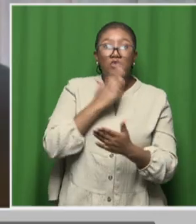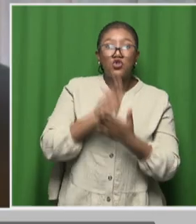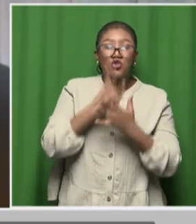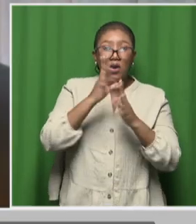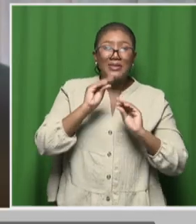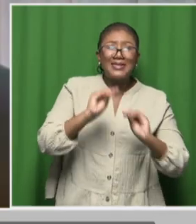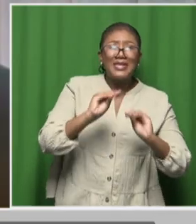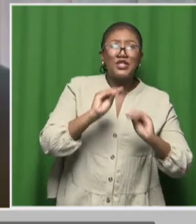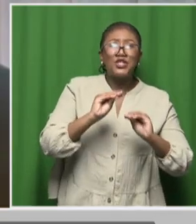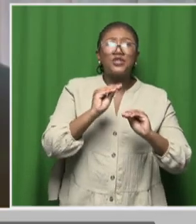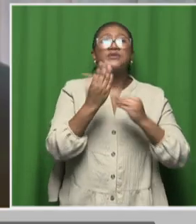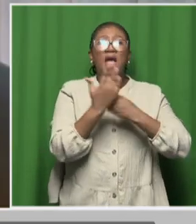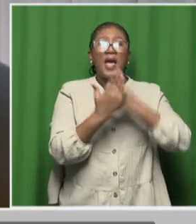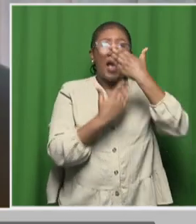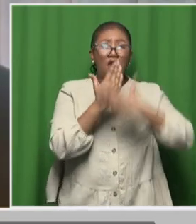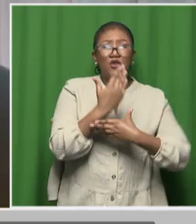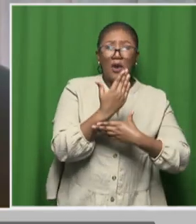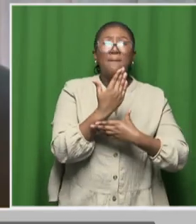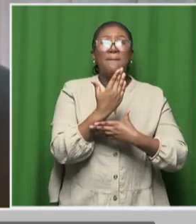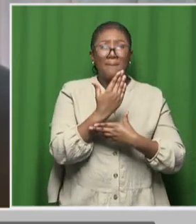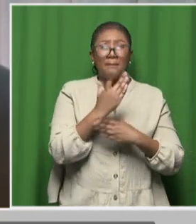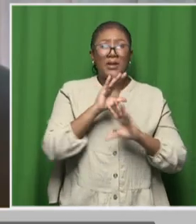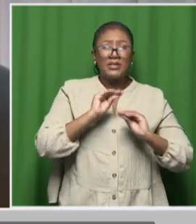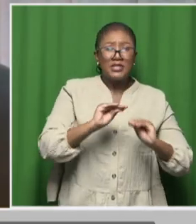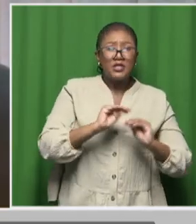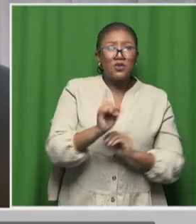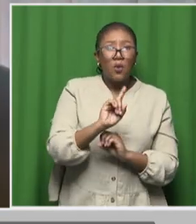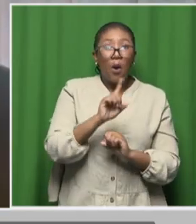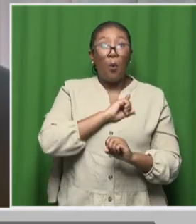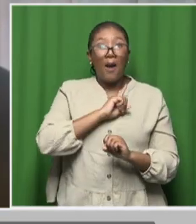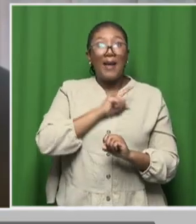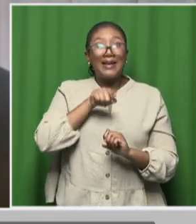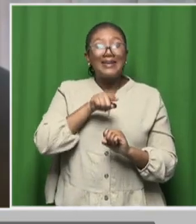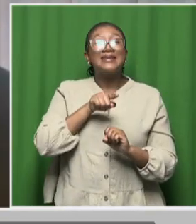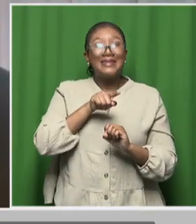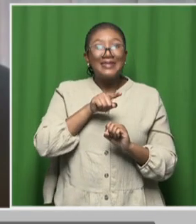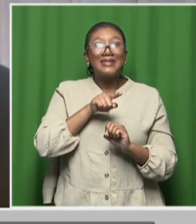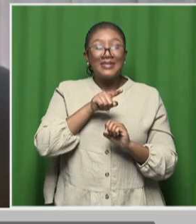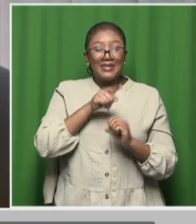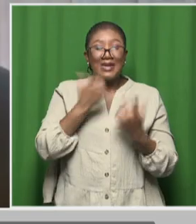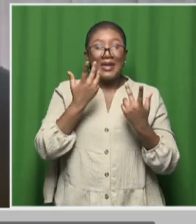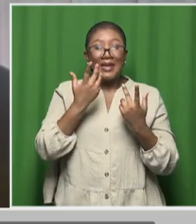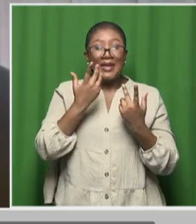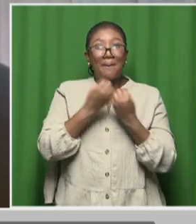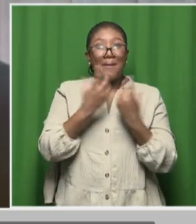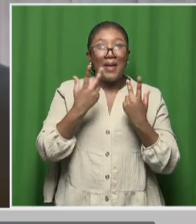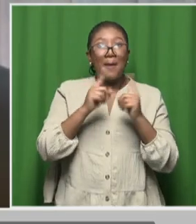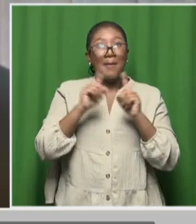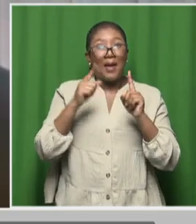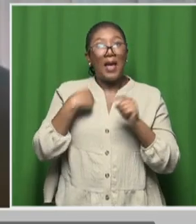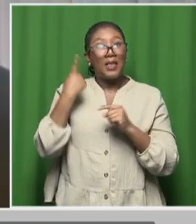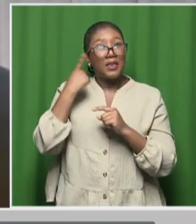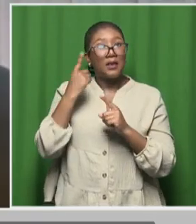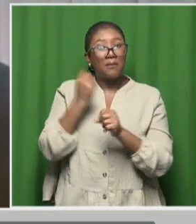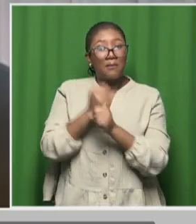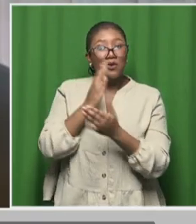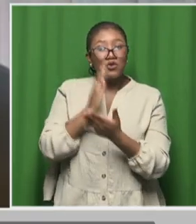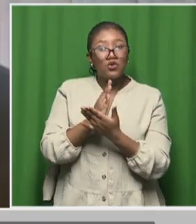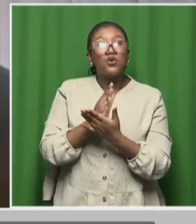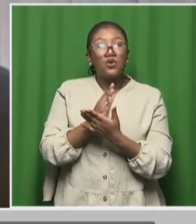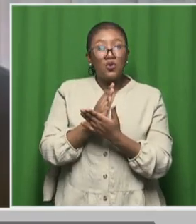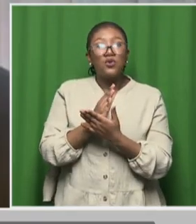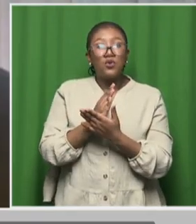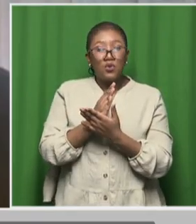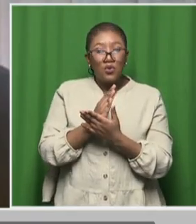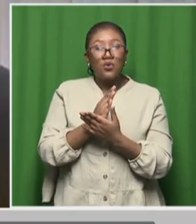because it's very vast and you cannot learn everything. Everything comes with experience. To meet that demand, I would definitely say take the first